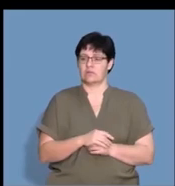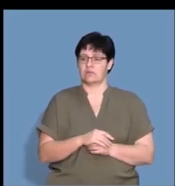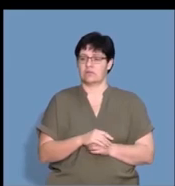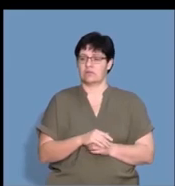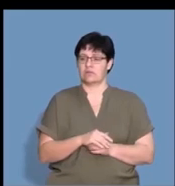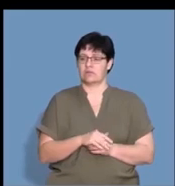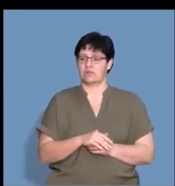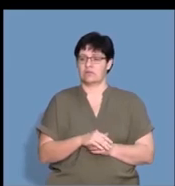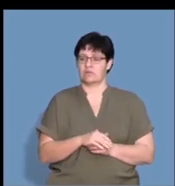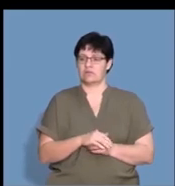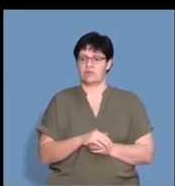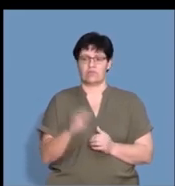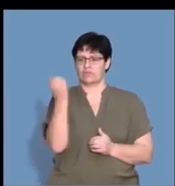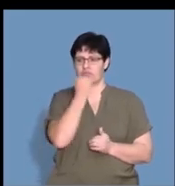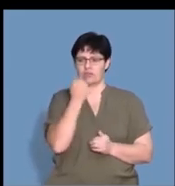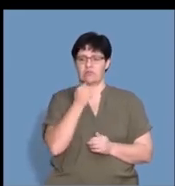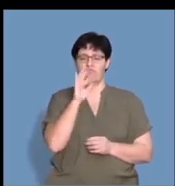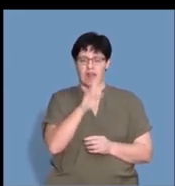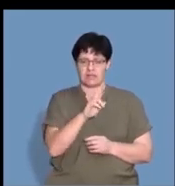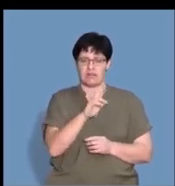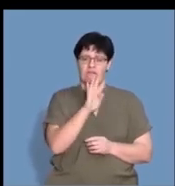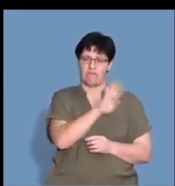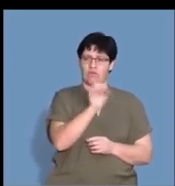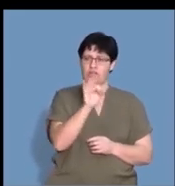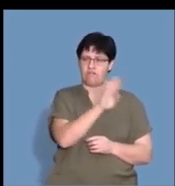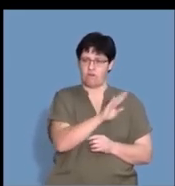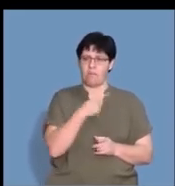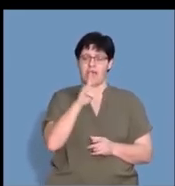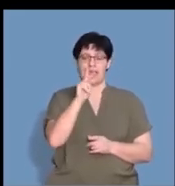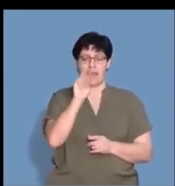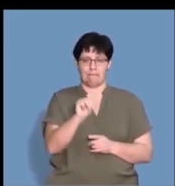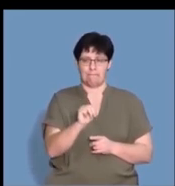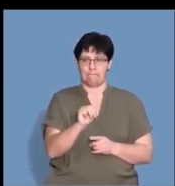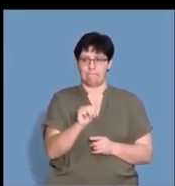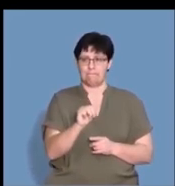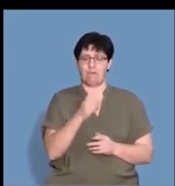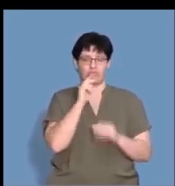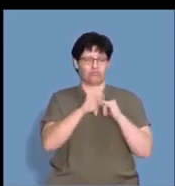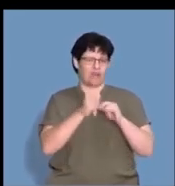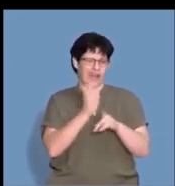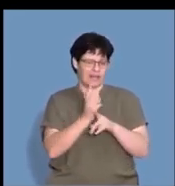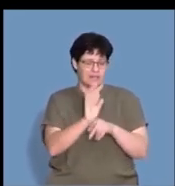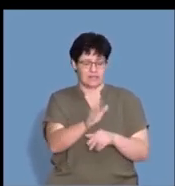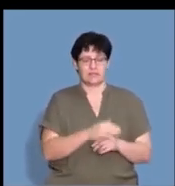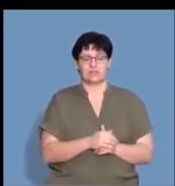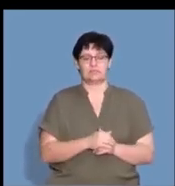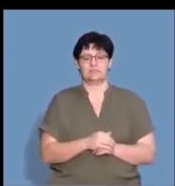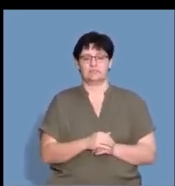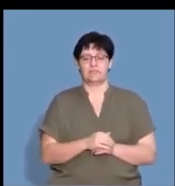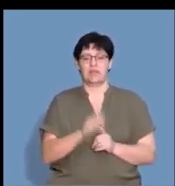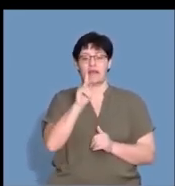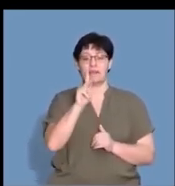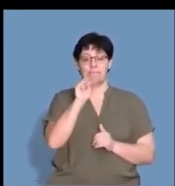434. Sorry, my rand was 434. My kilometres, let's try that again.